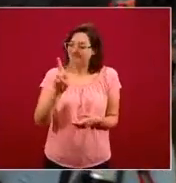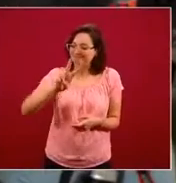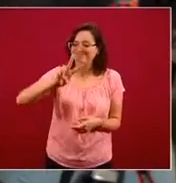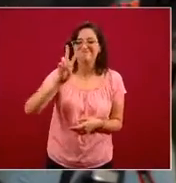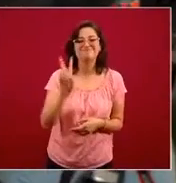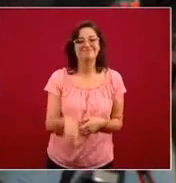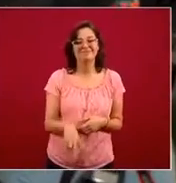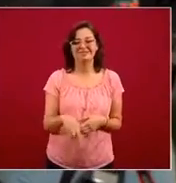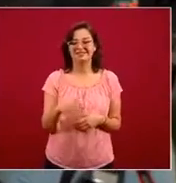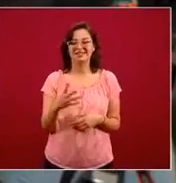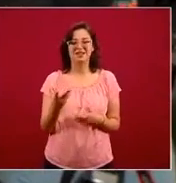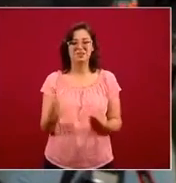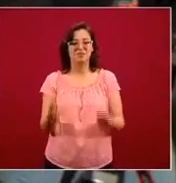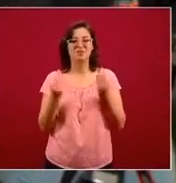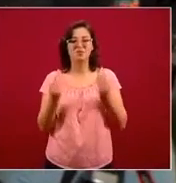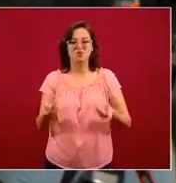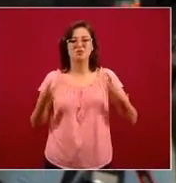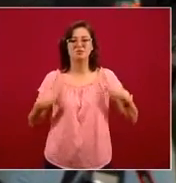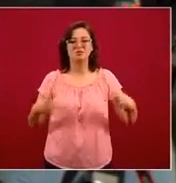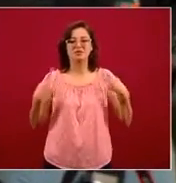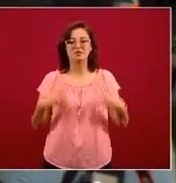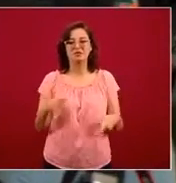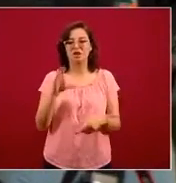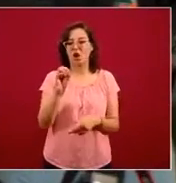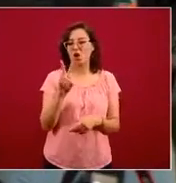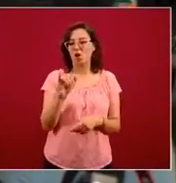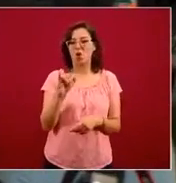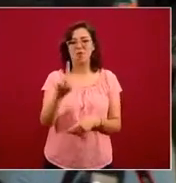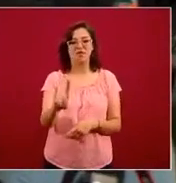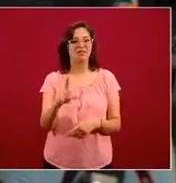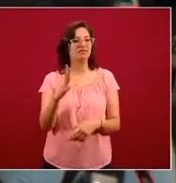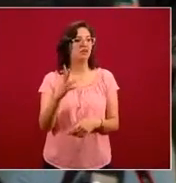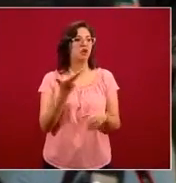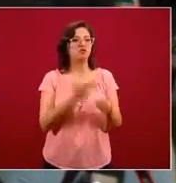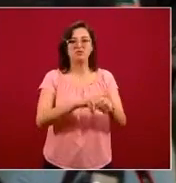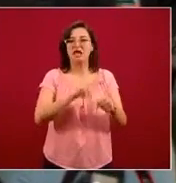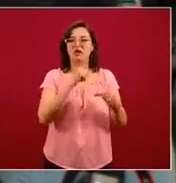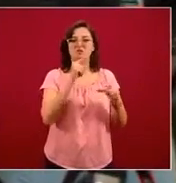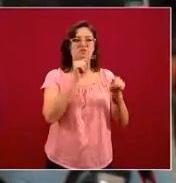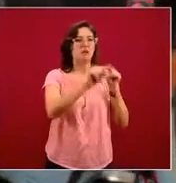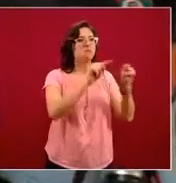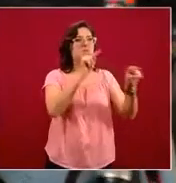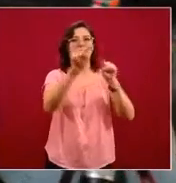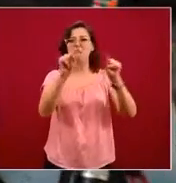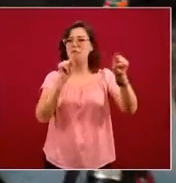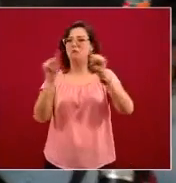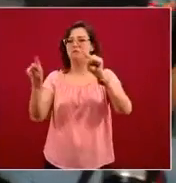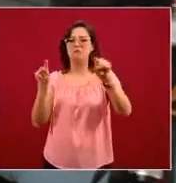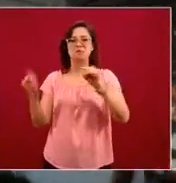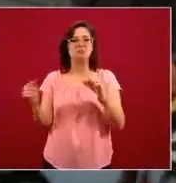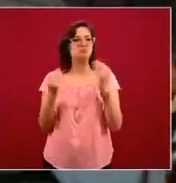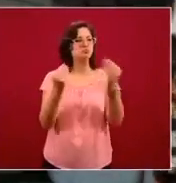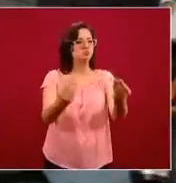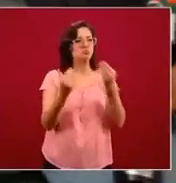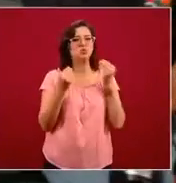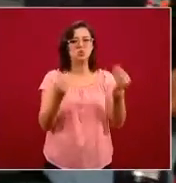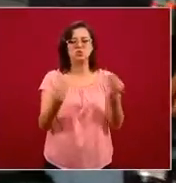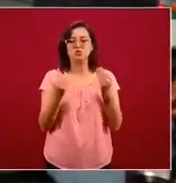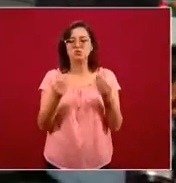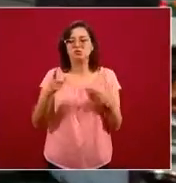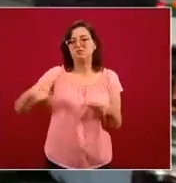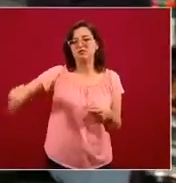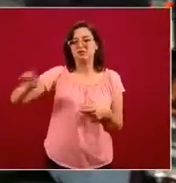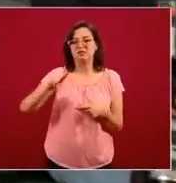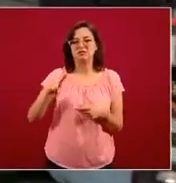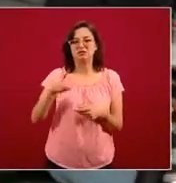supplies. The demand from COVID patients, it's present in every single hospital. That's